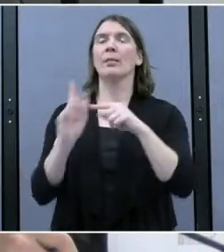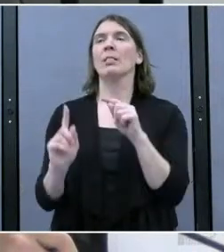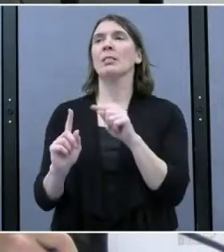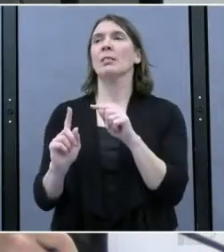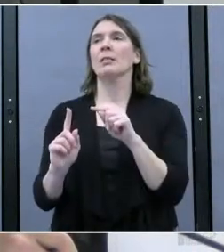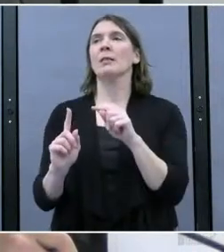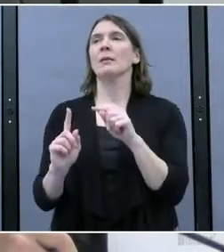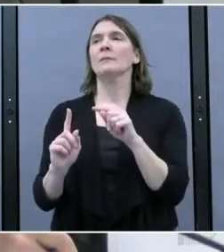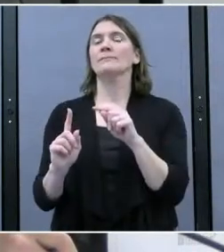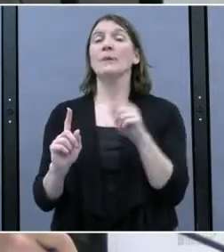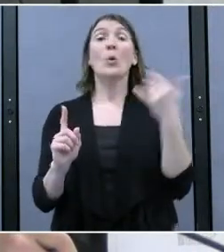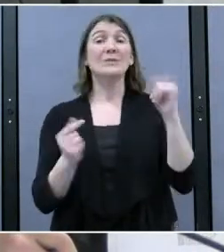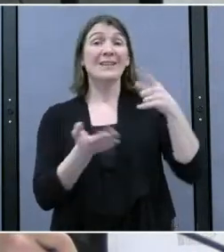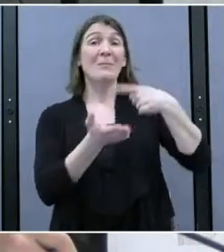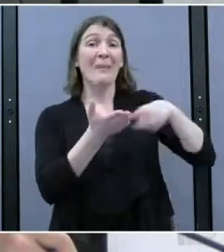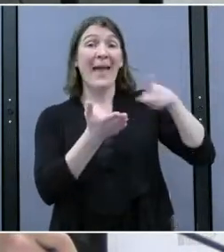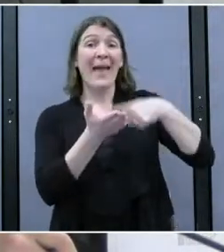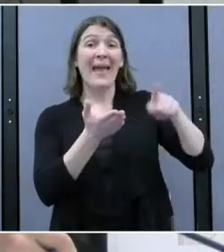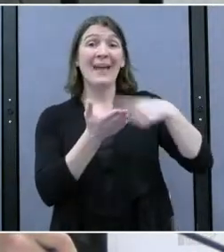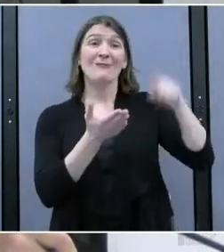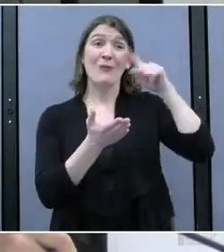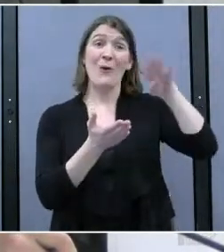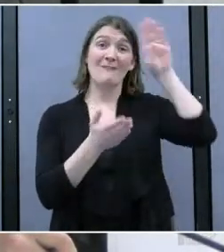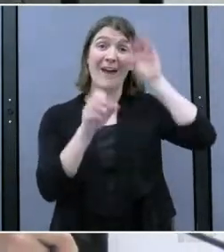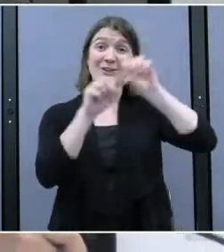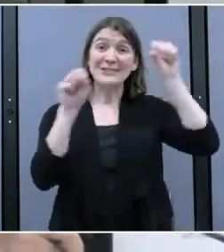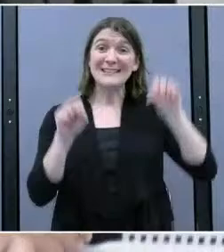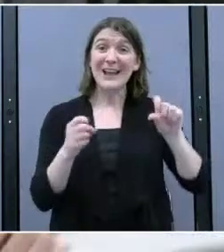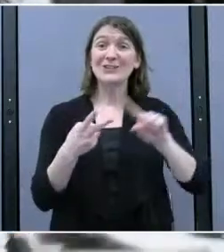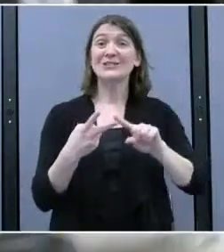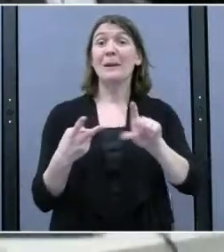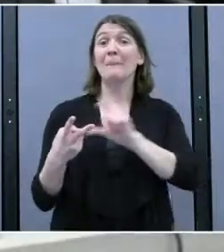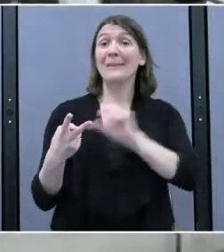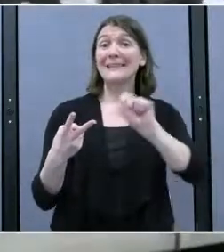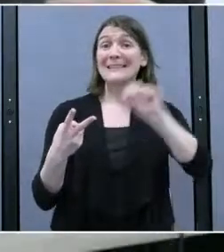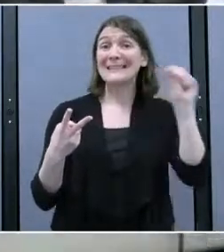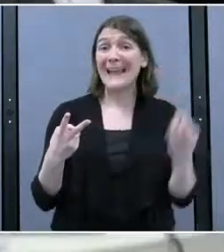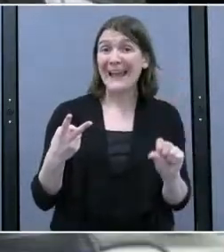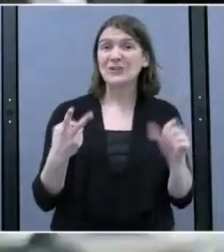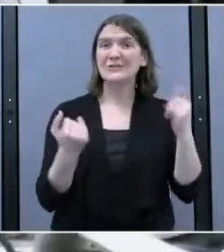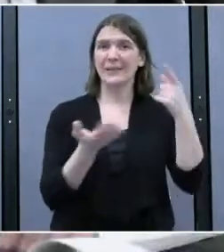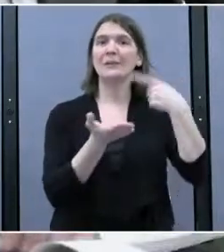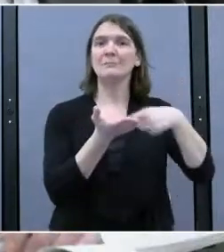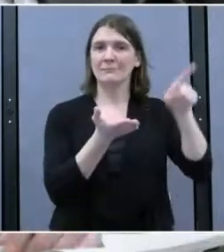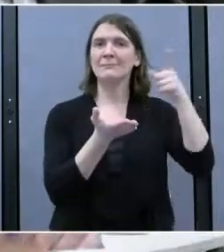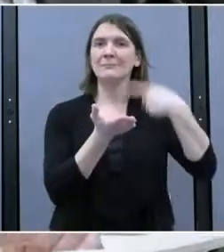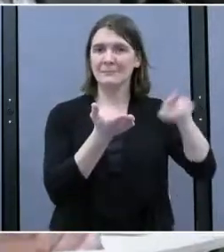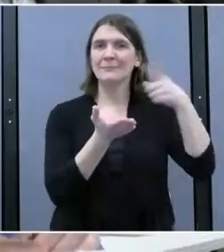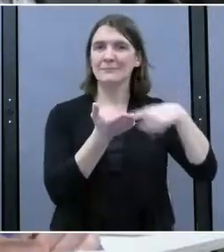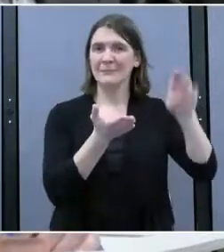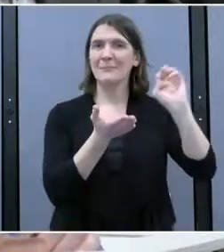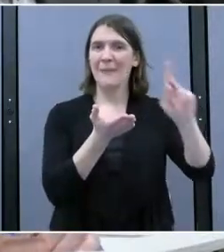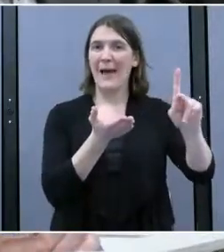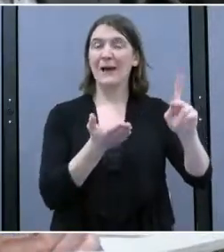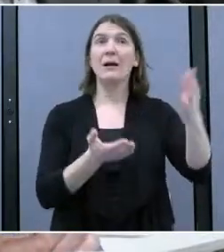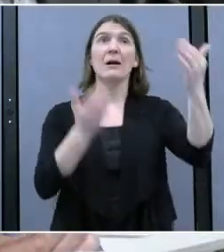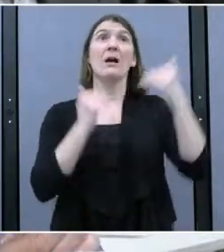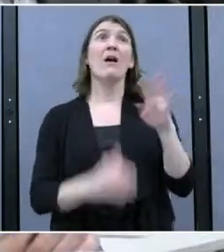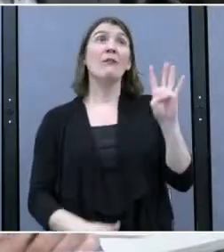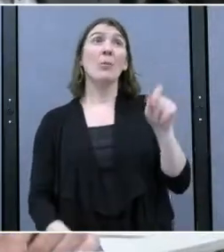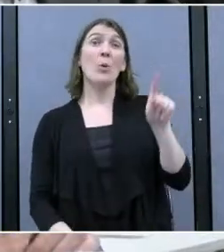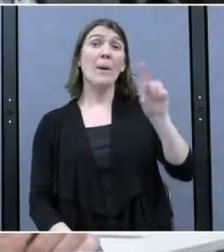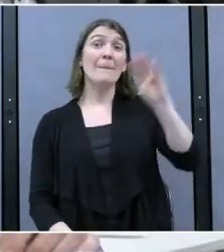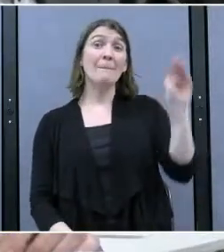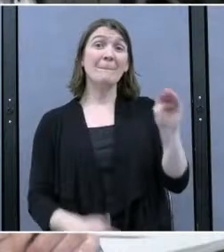we're still paying for the fire station, the police station. We're paying for the $4.1